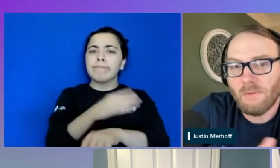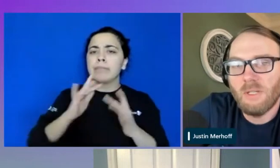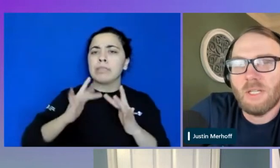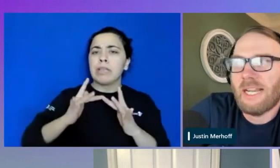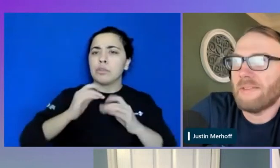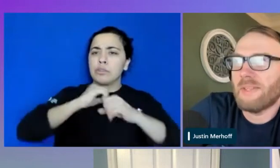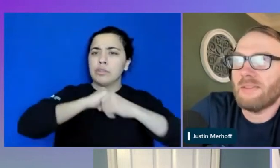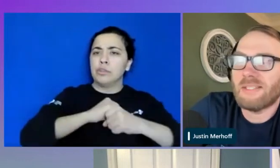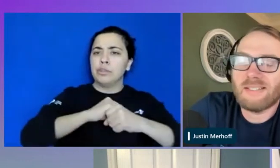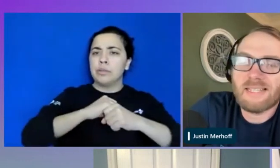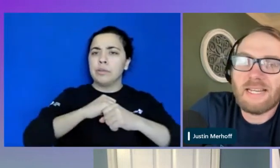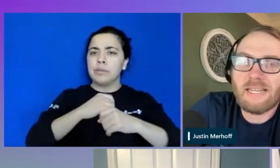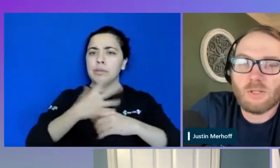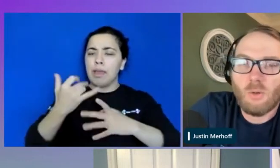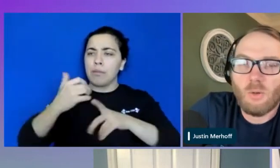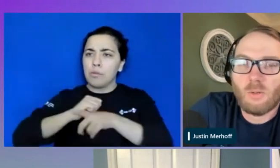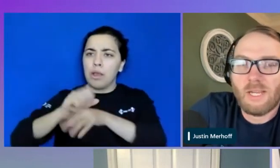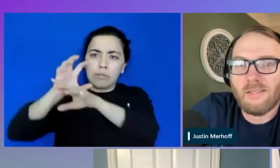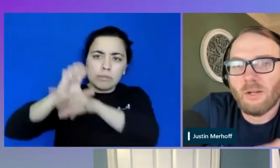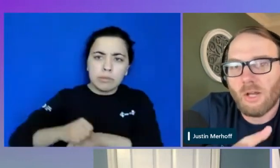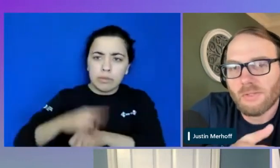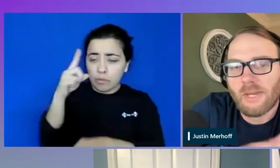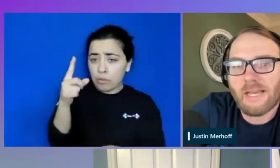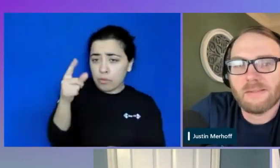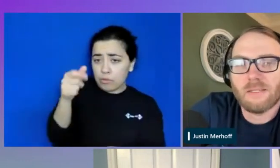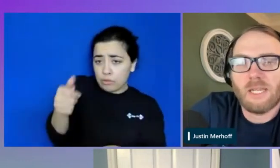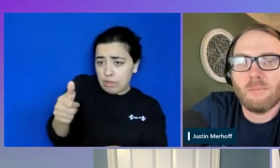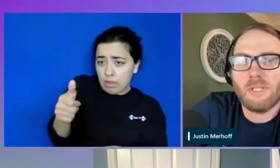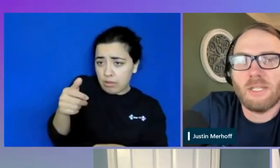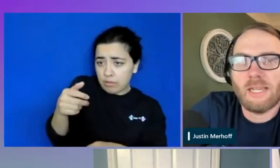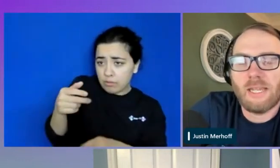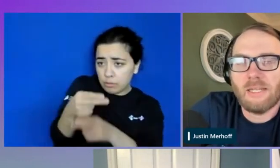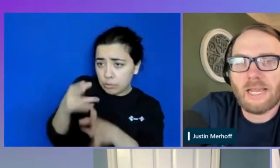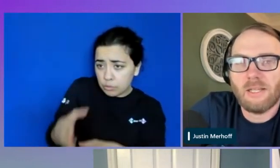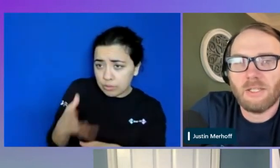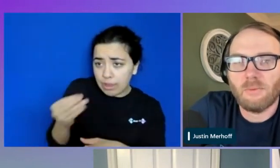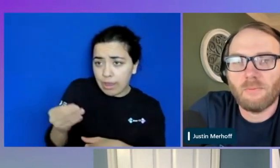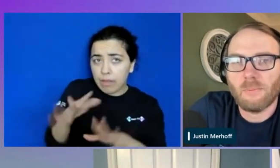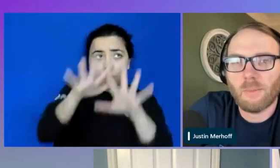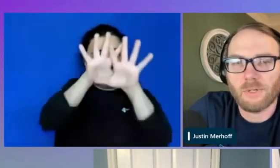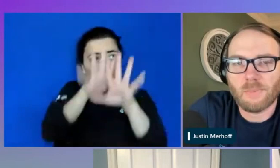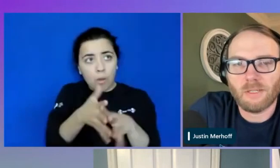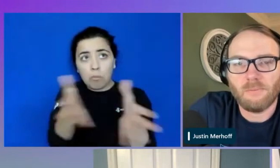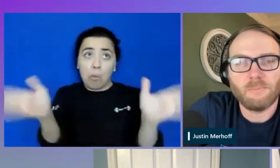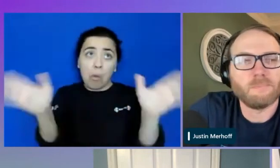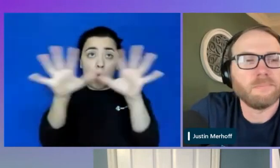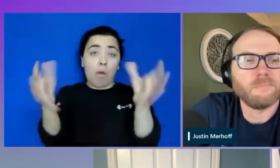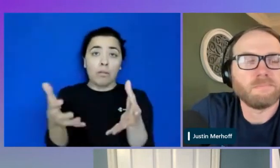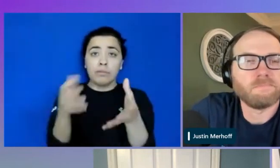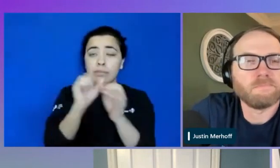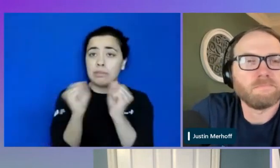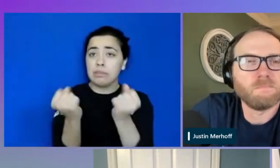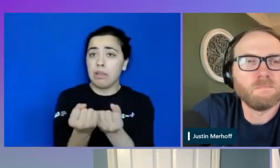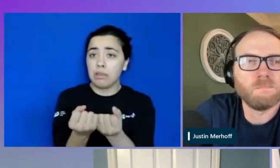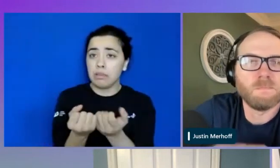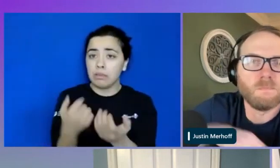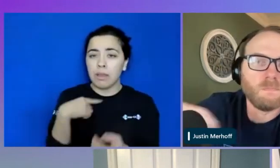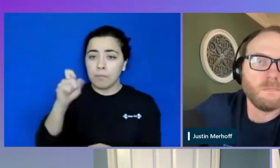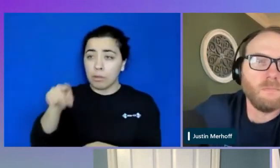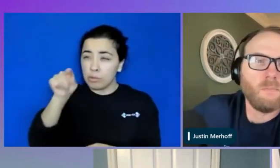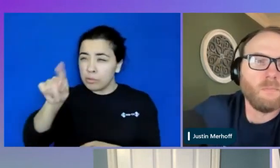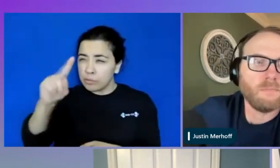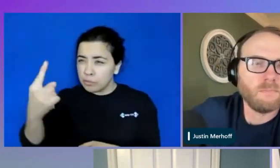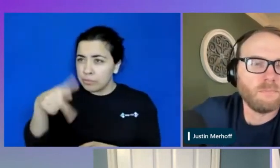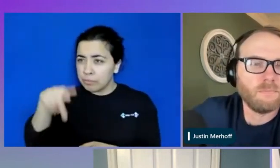yourself and the society as a whole? And then I'll also ask Emily and Ali you from their perspective.